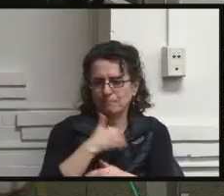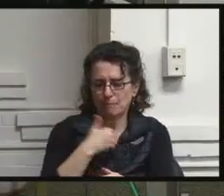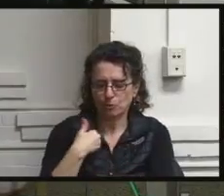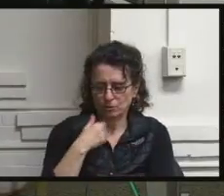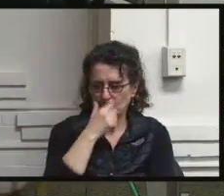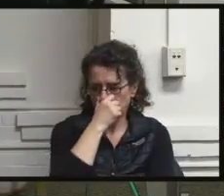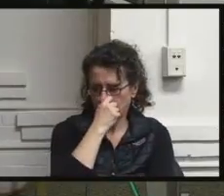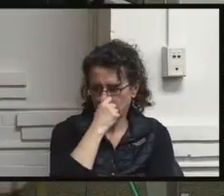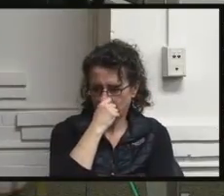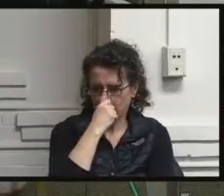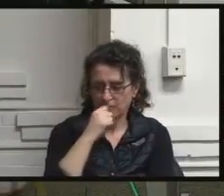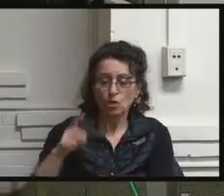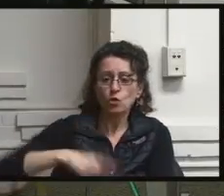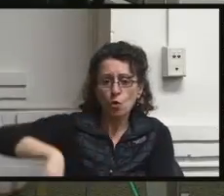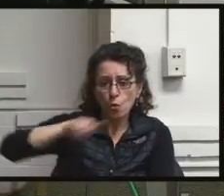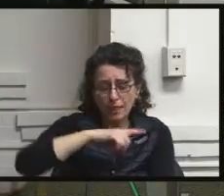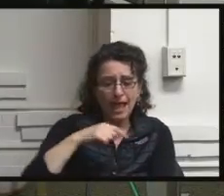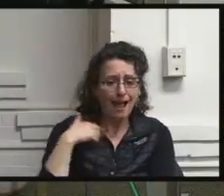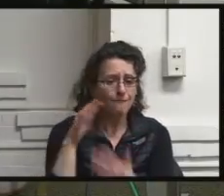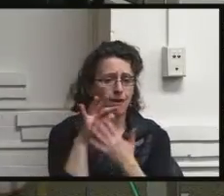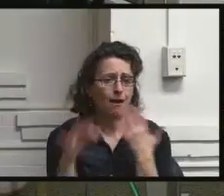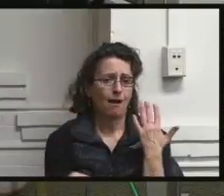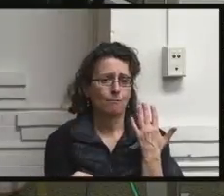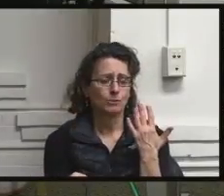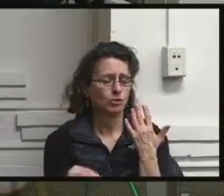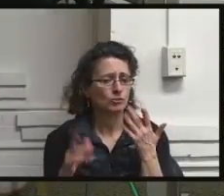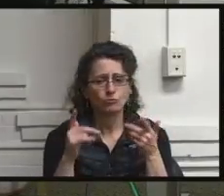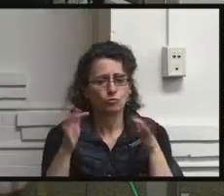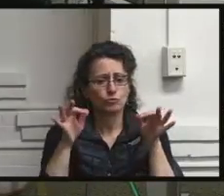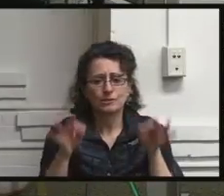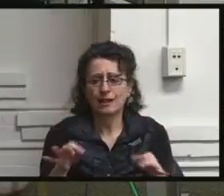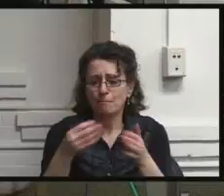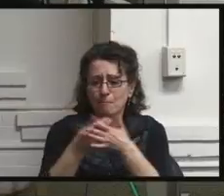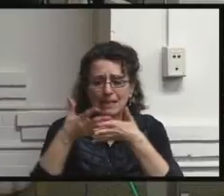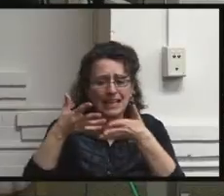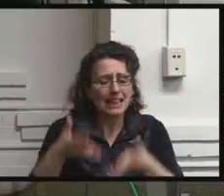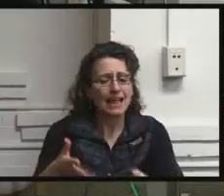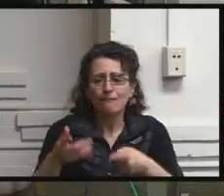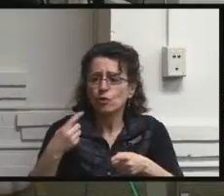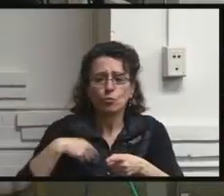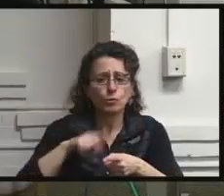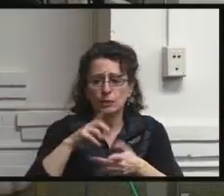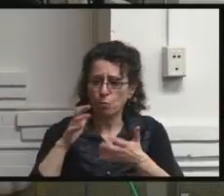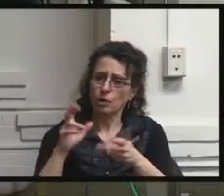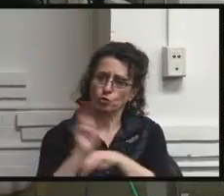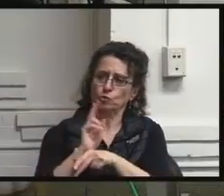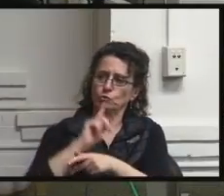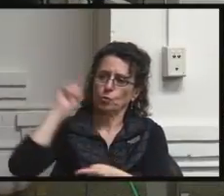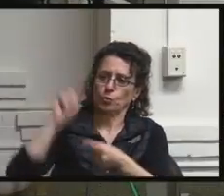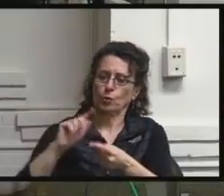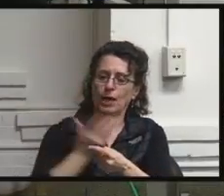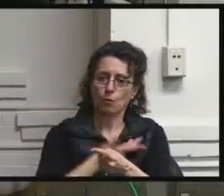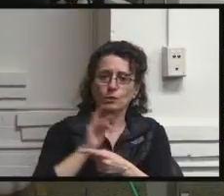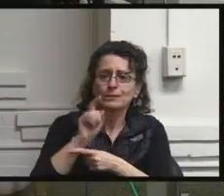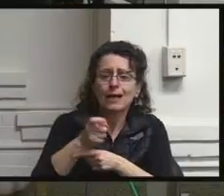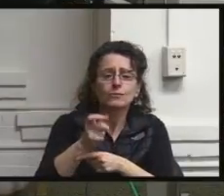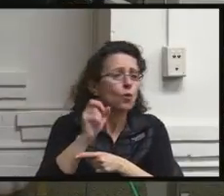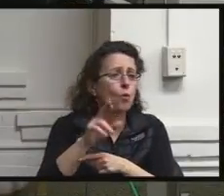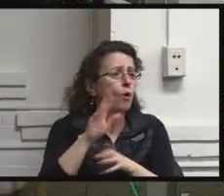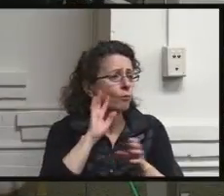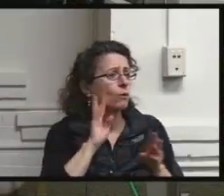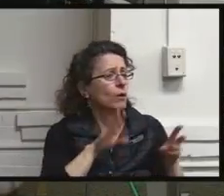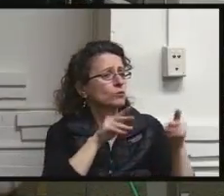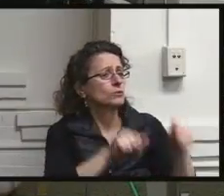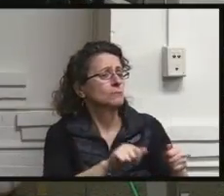want to spend this money this way. And as he also said, it was a unanimous vote